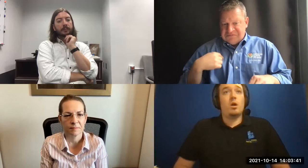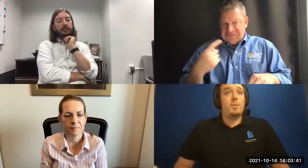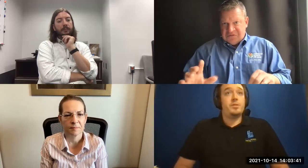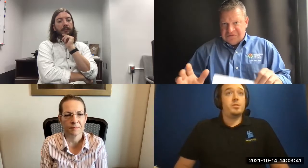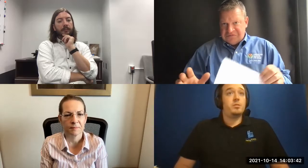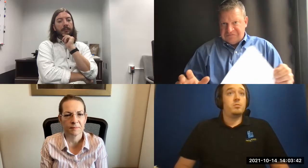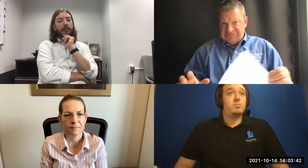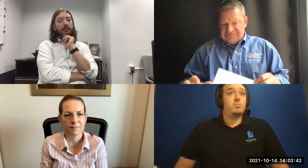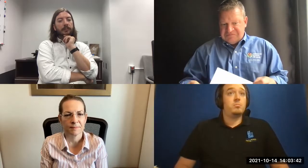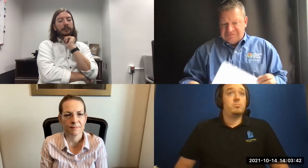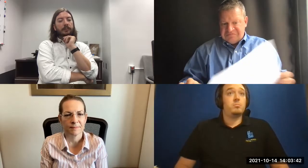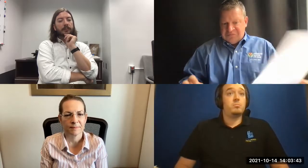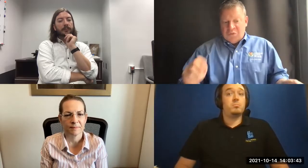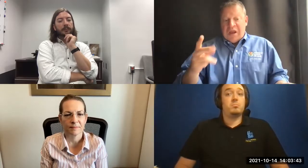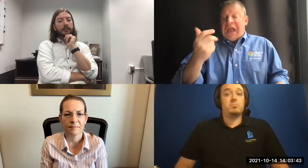Any more comments?